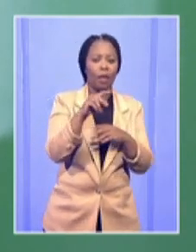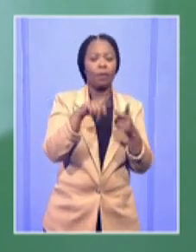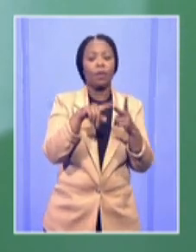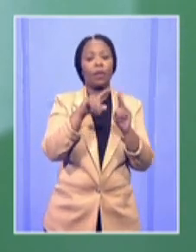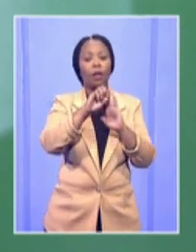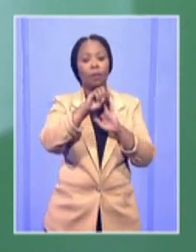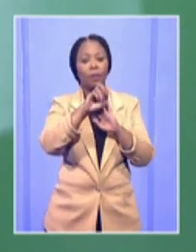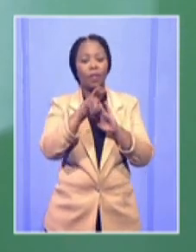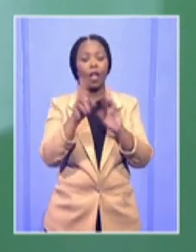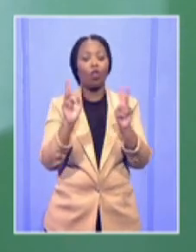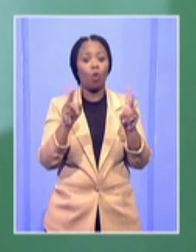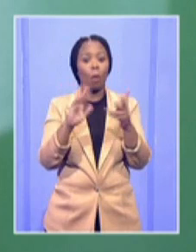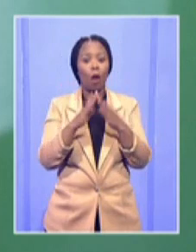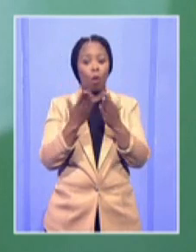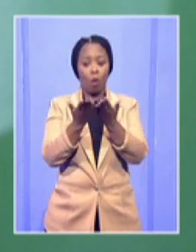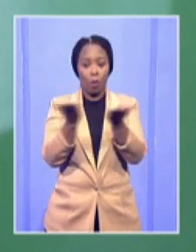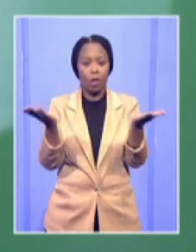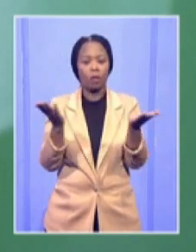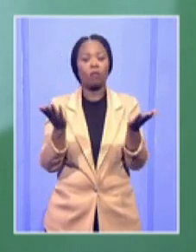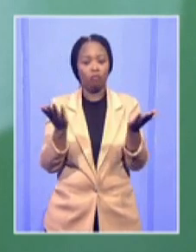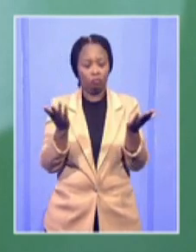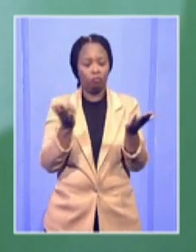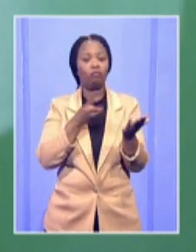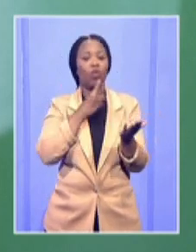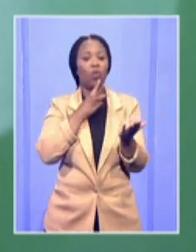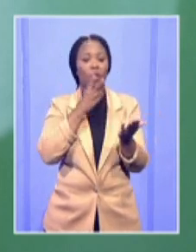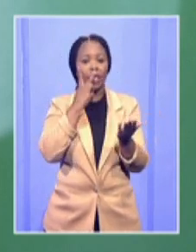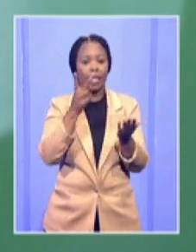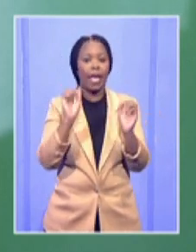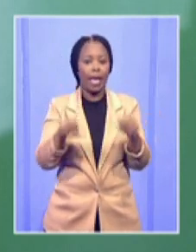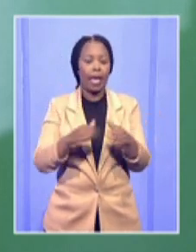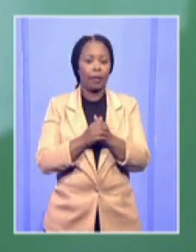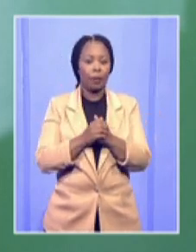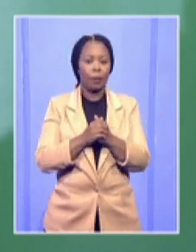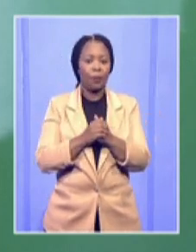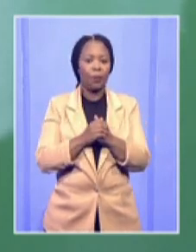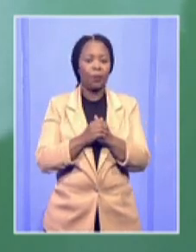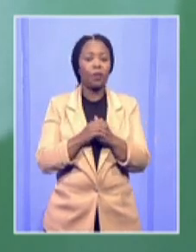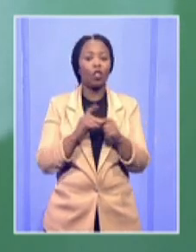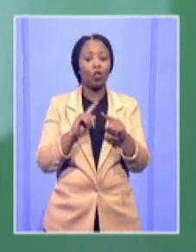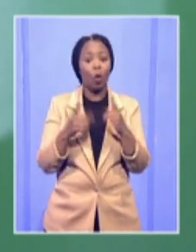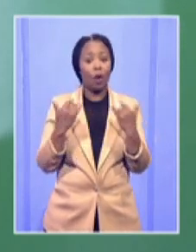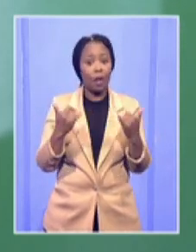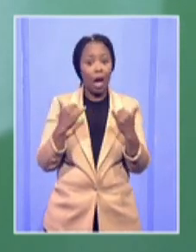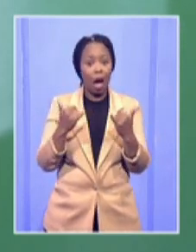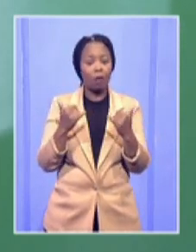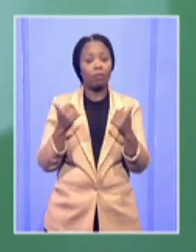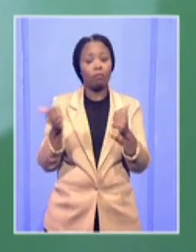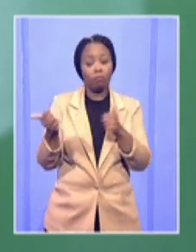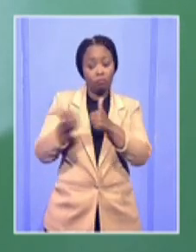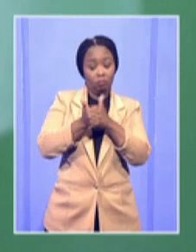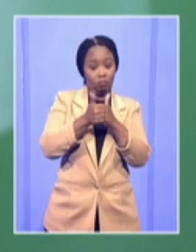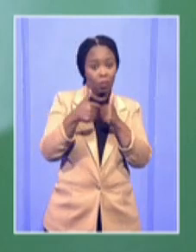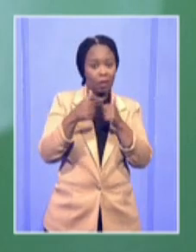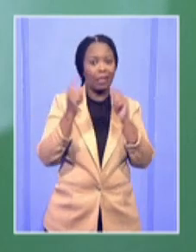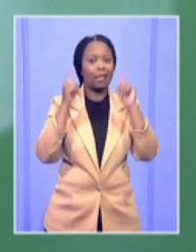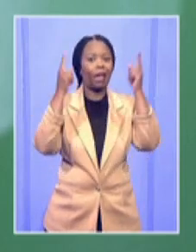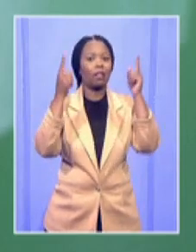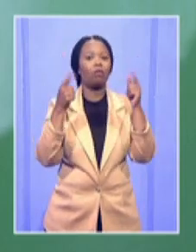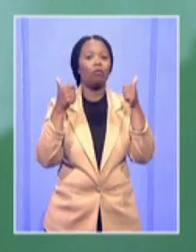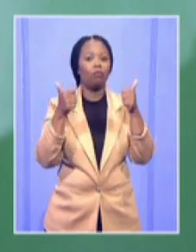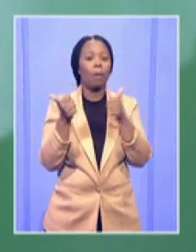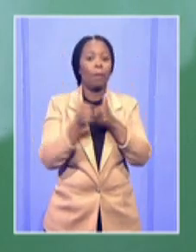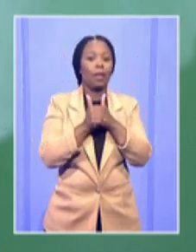citizens was visible. The Solidarity Fund stood out as a successful partnership between government,